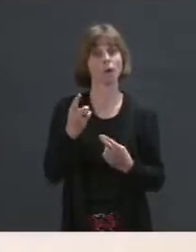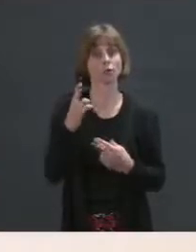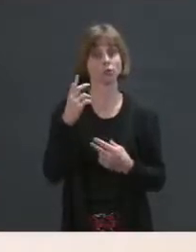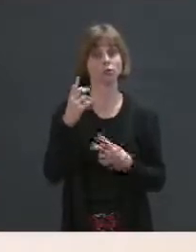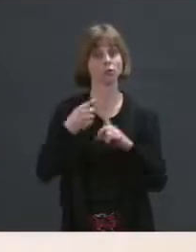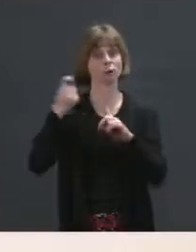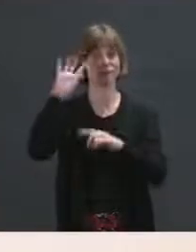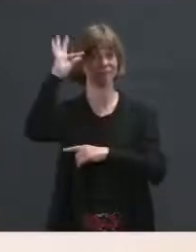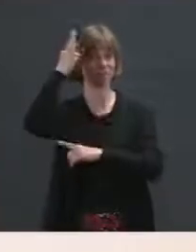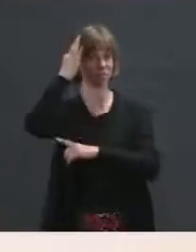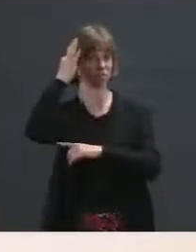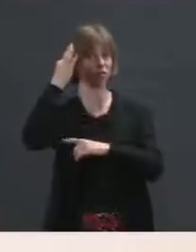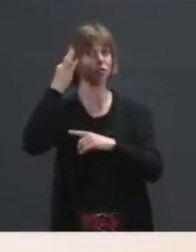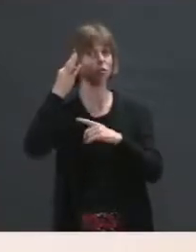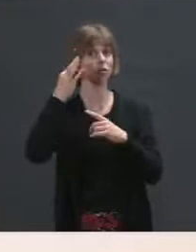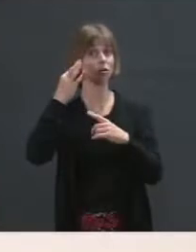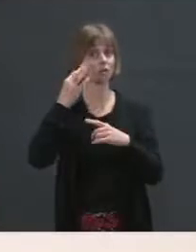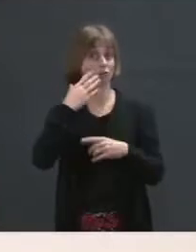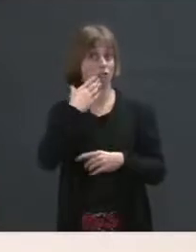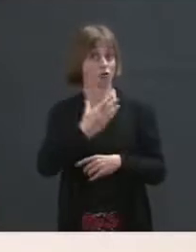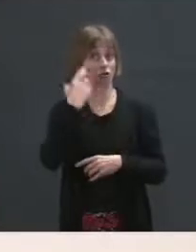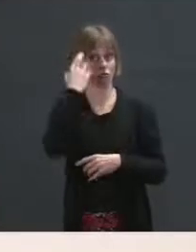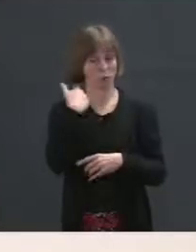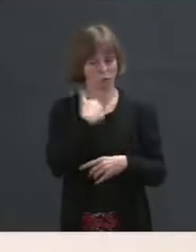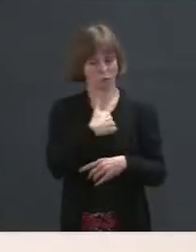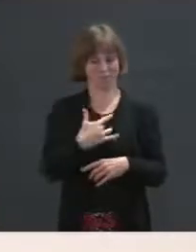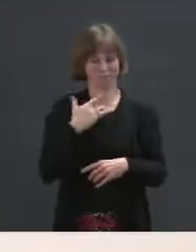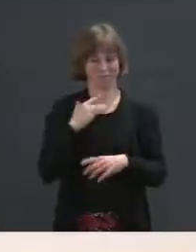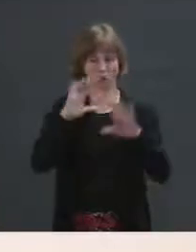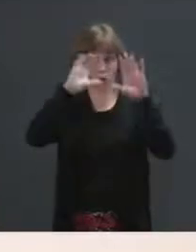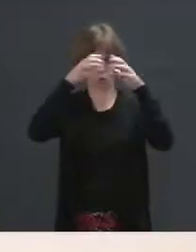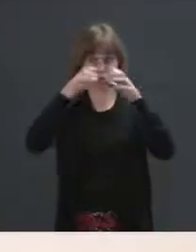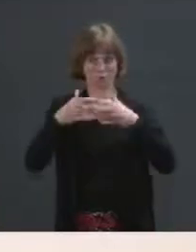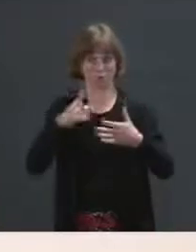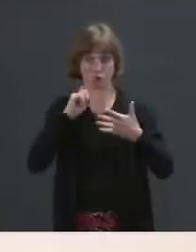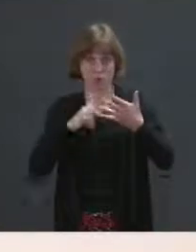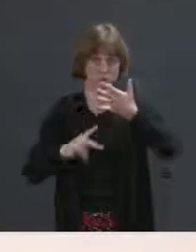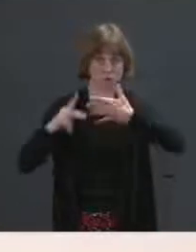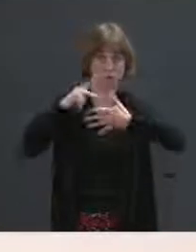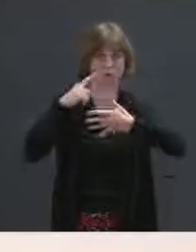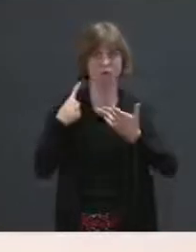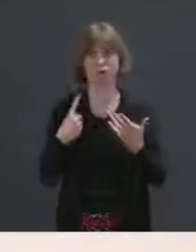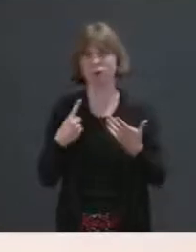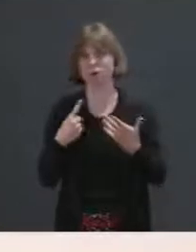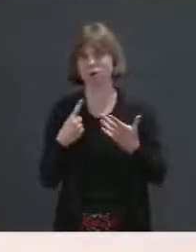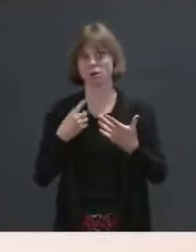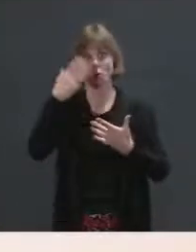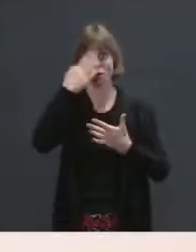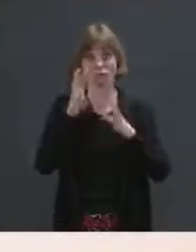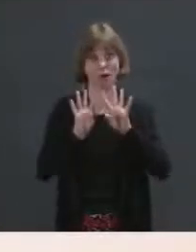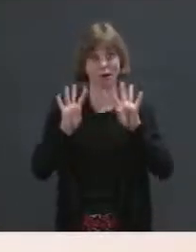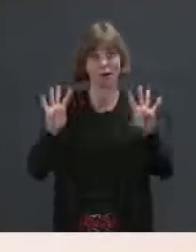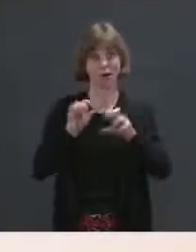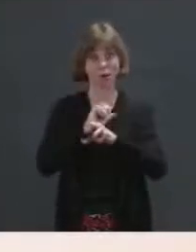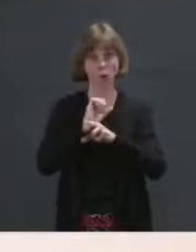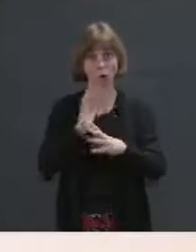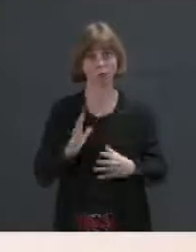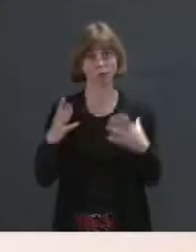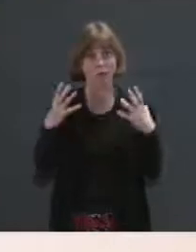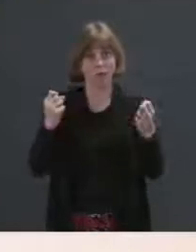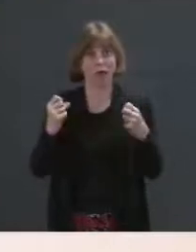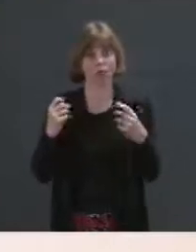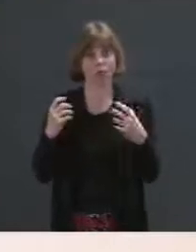there are groups that we feel should be prioritized, whether they're frontline workers, healthcare workers, individuals over a certain